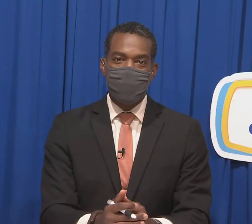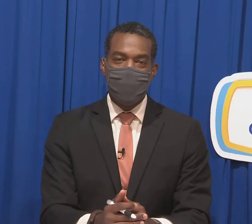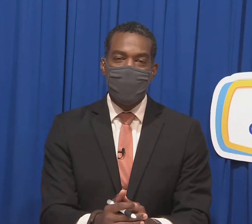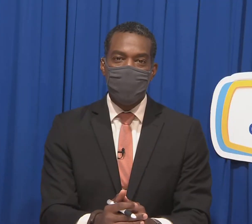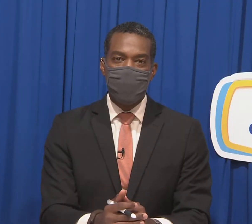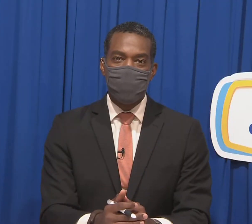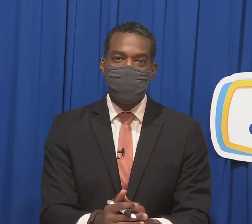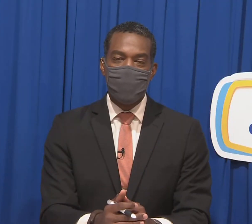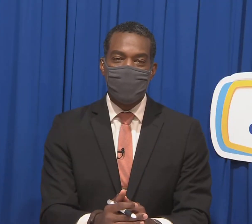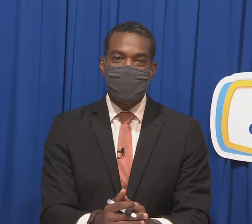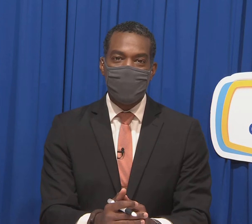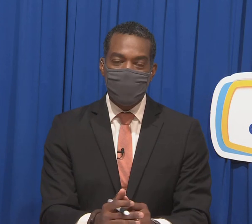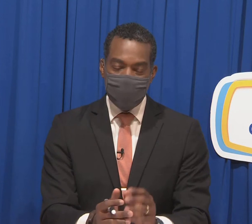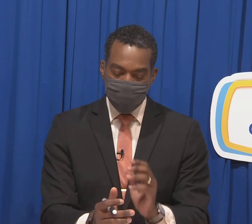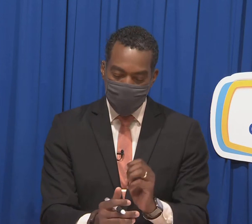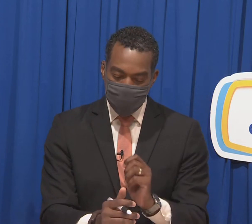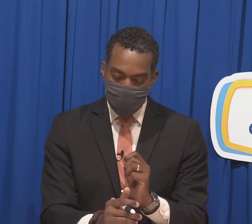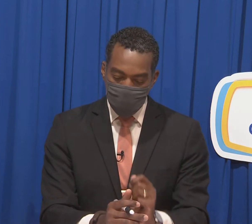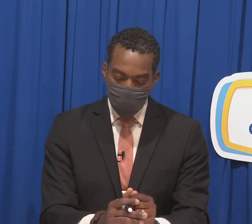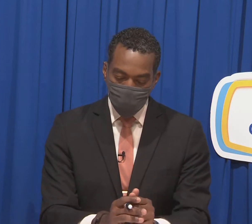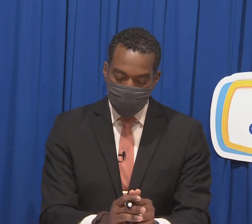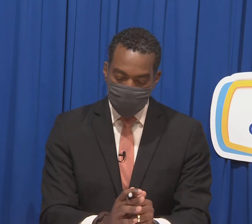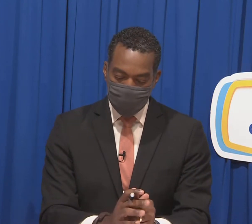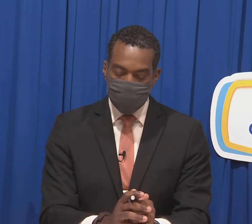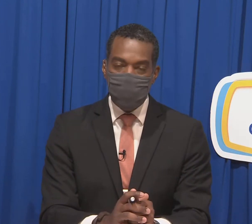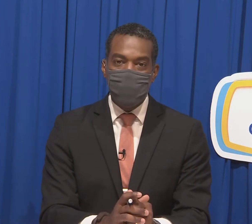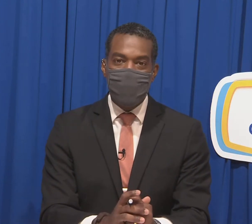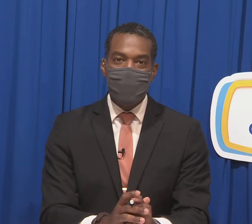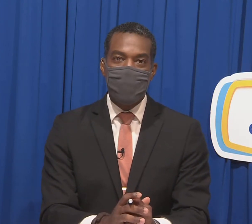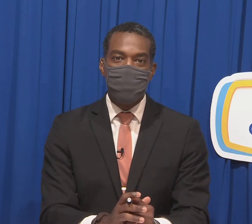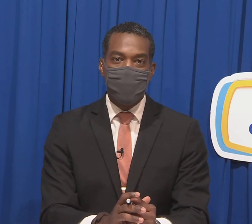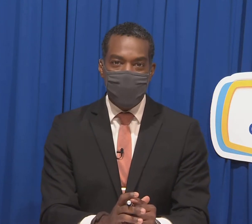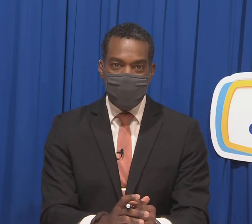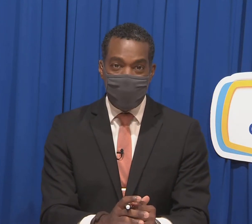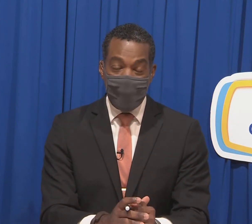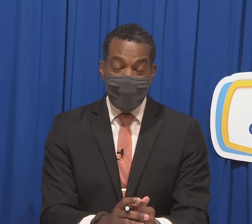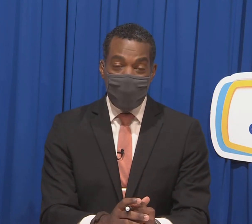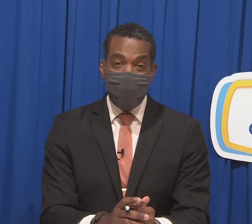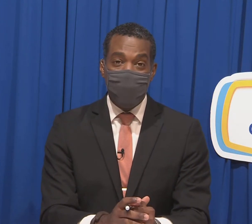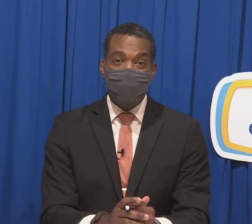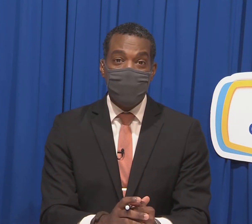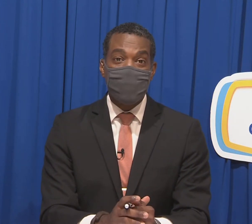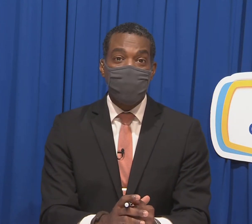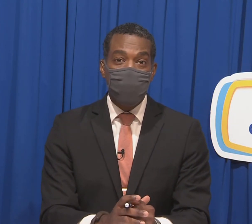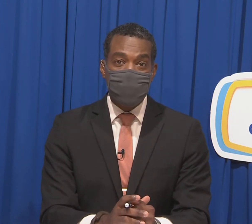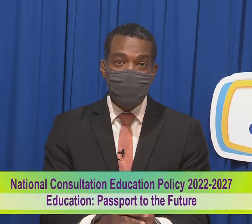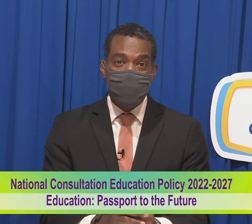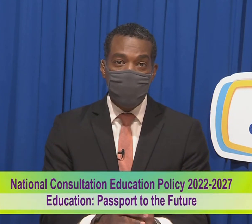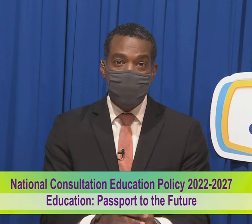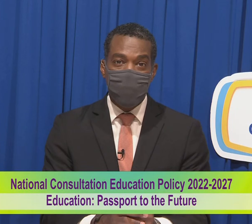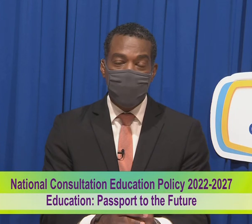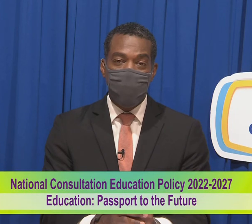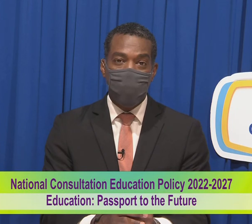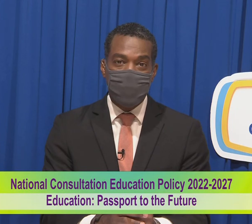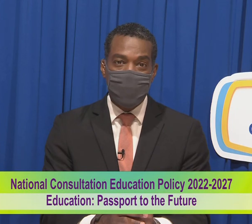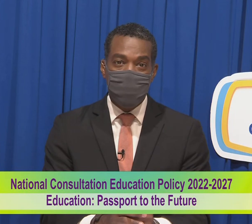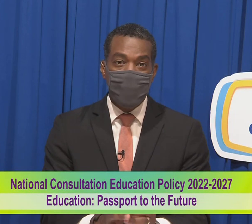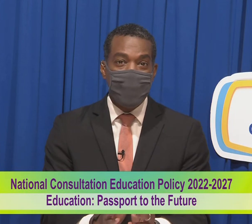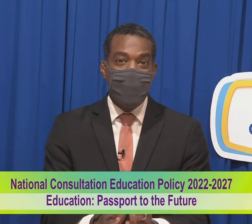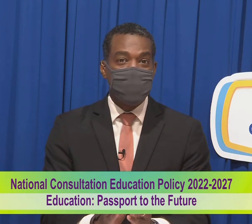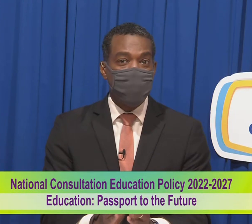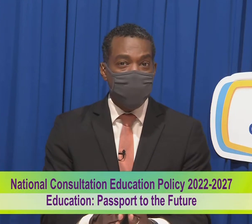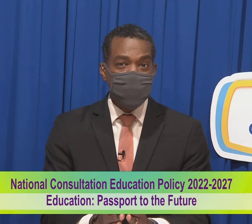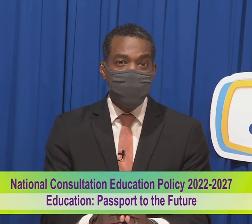Welcome back. We are discussing enabling student success, and right now, with the student in mind, there's a question coming in